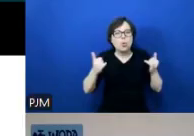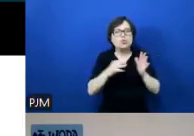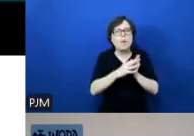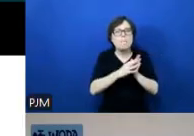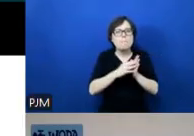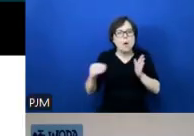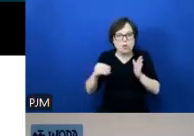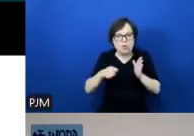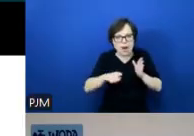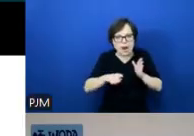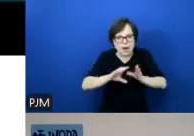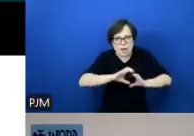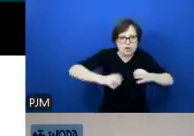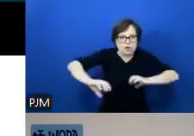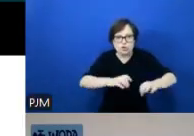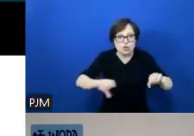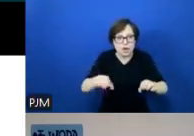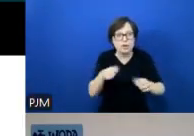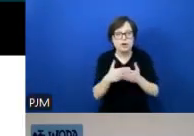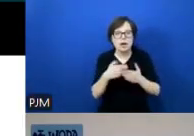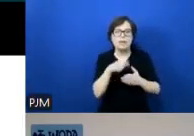ahead. They calculate